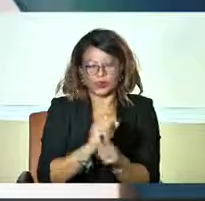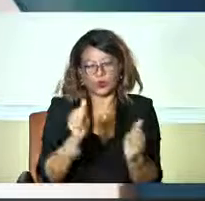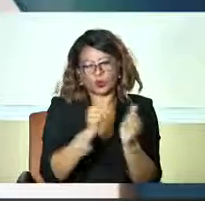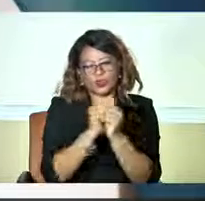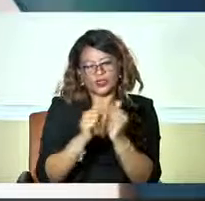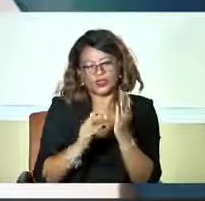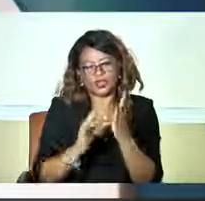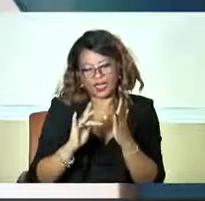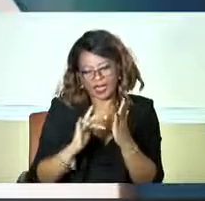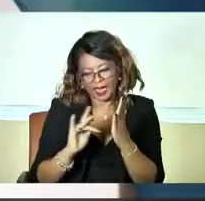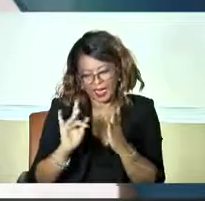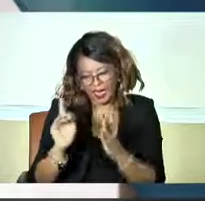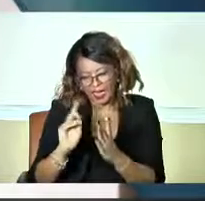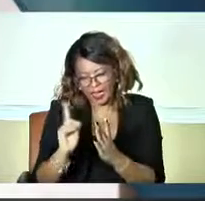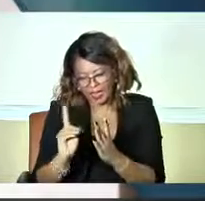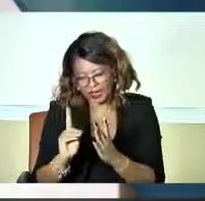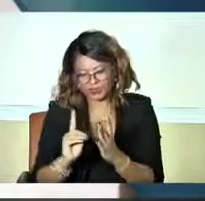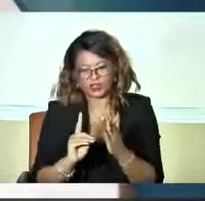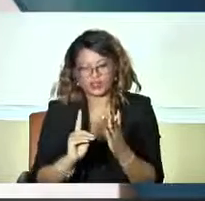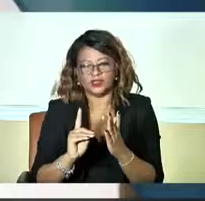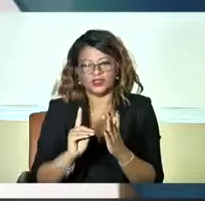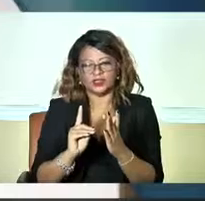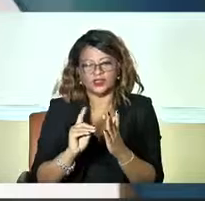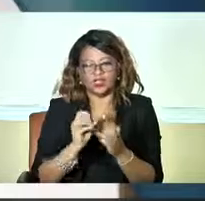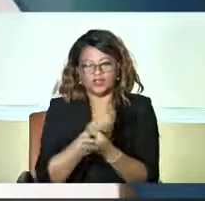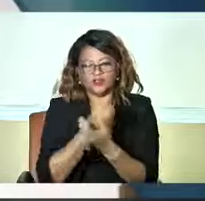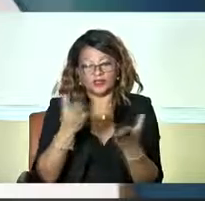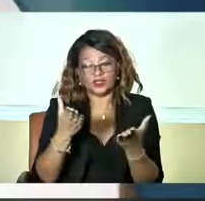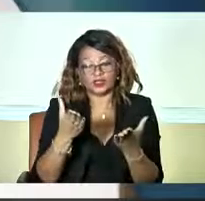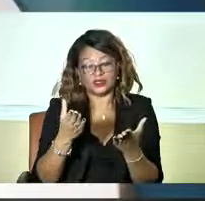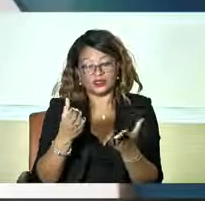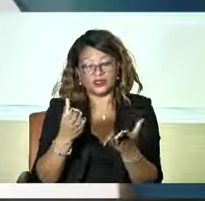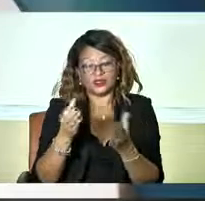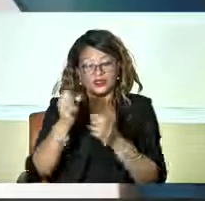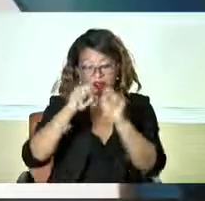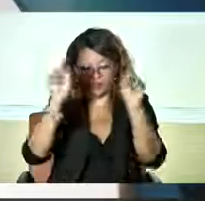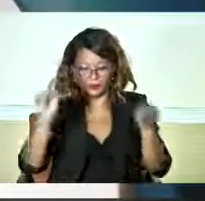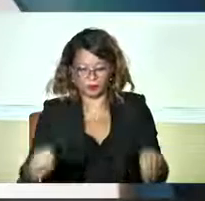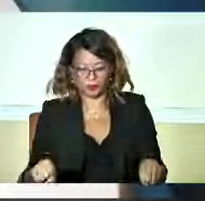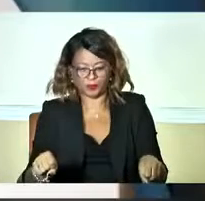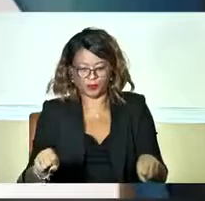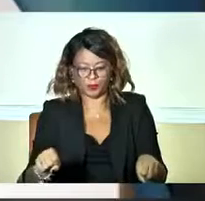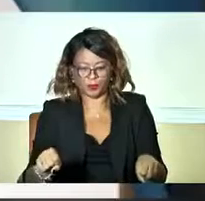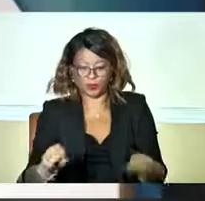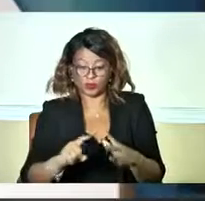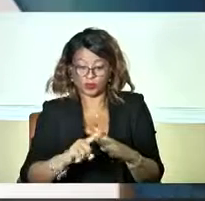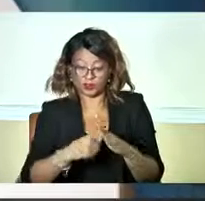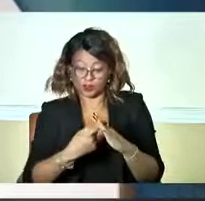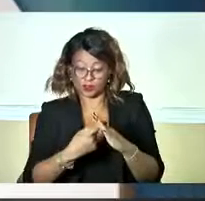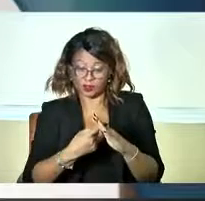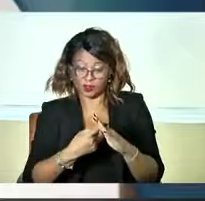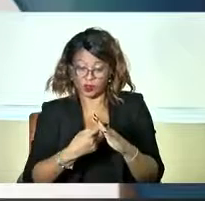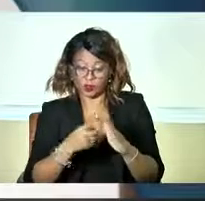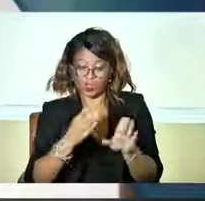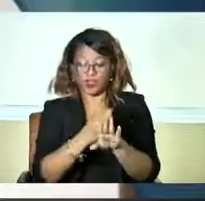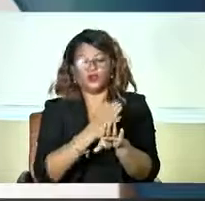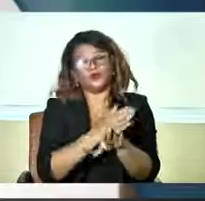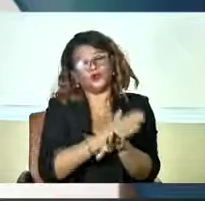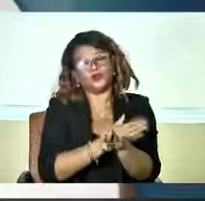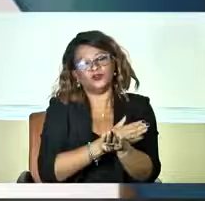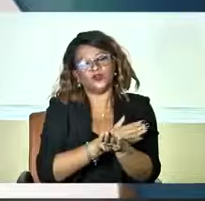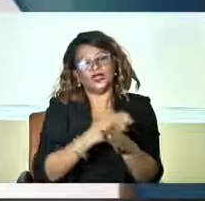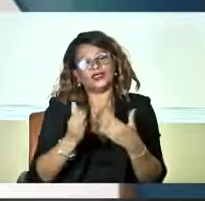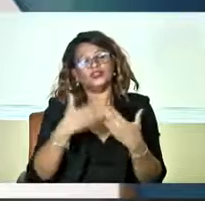the Electronic Plan and Review Information System, which, when implemented, will improve our ease of